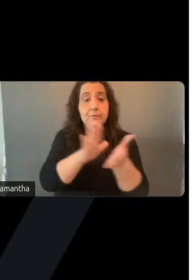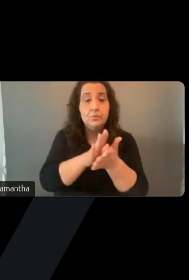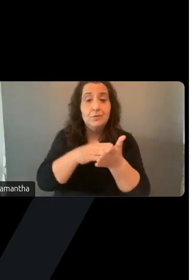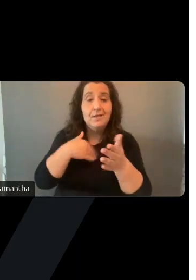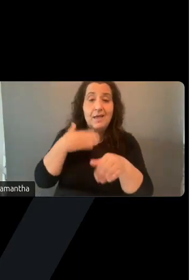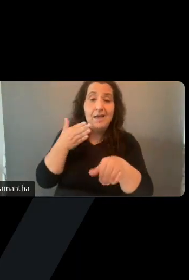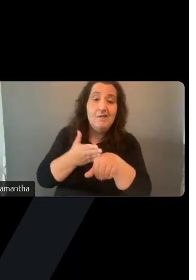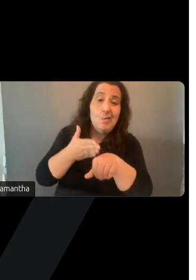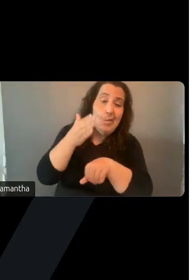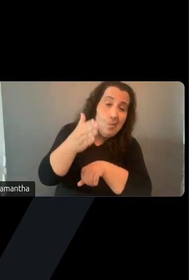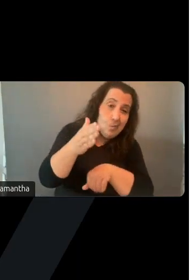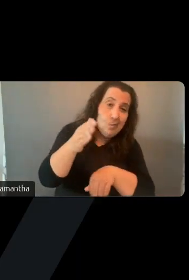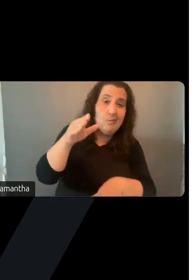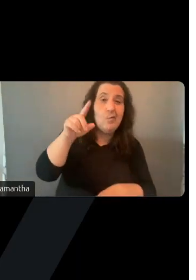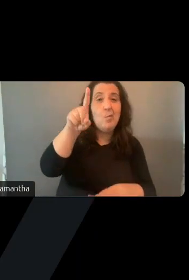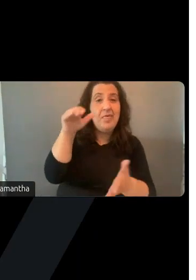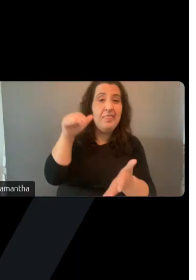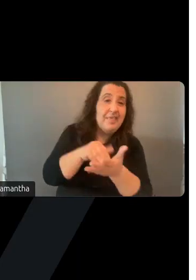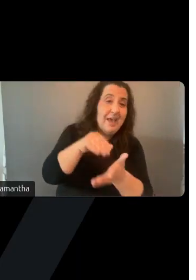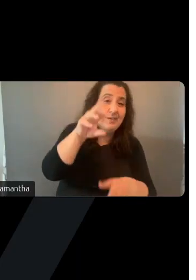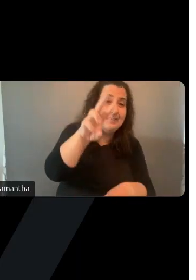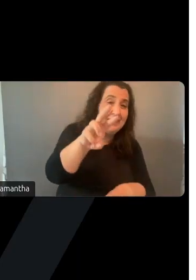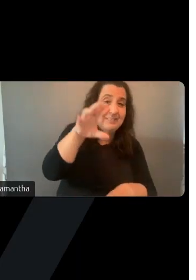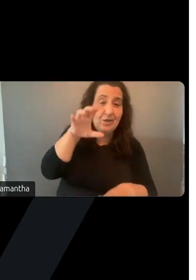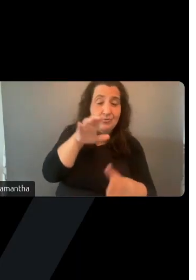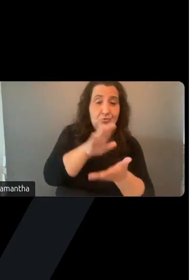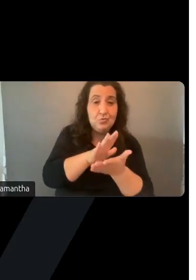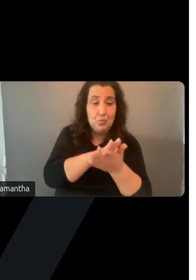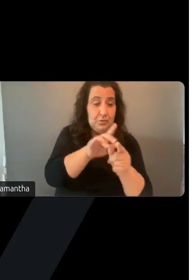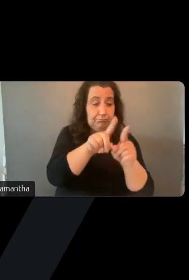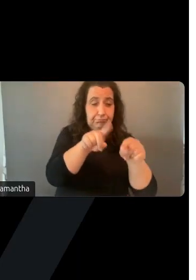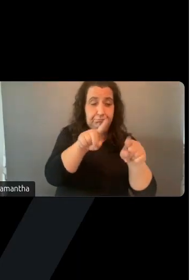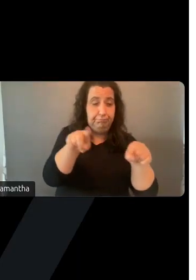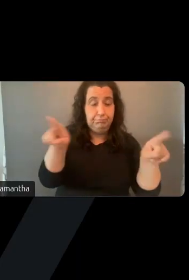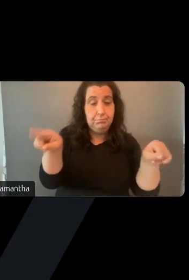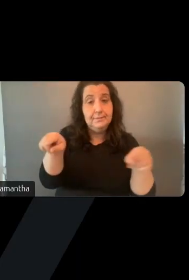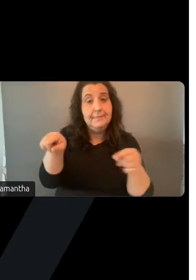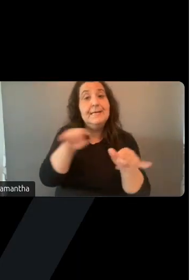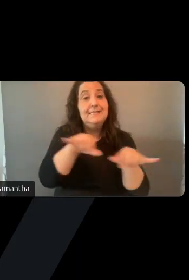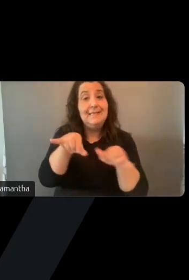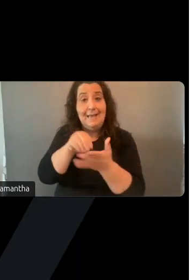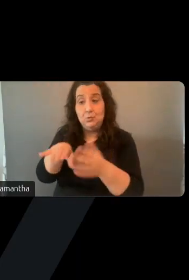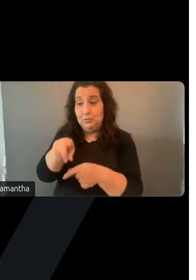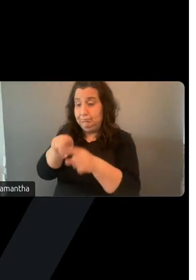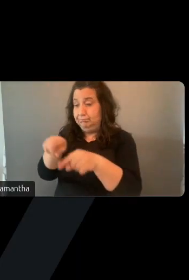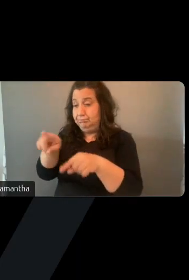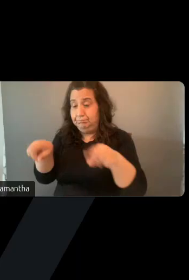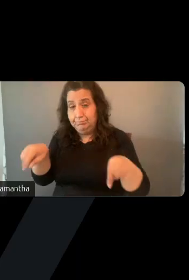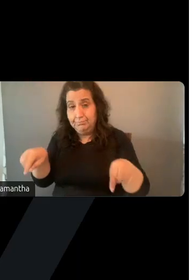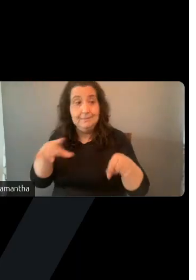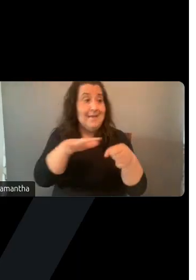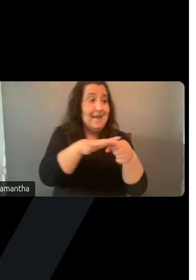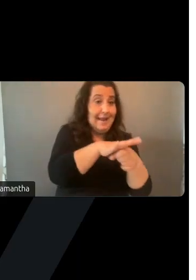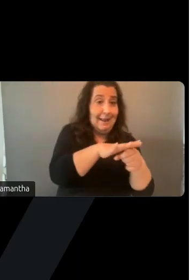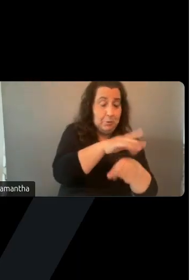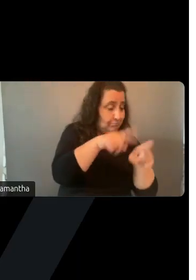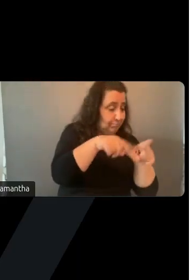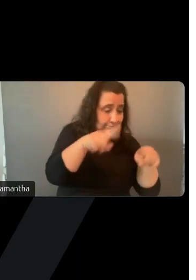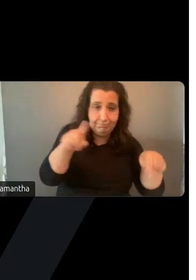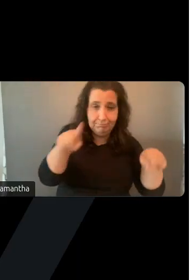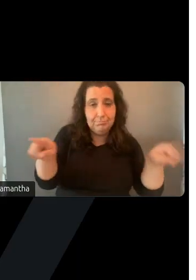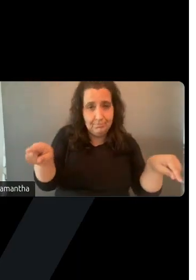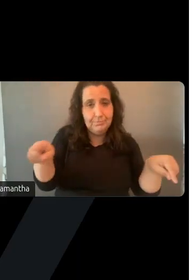New York City Public Schools has over 1,600 schools that are as diverse as our students and the distinctive neighborhoods we serve.